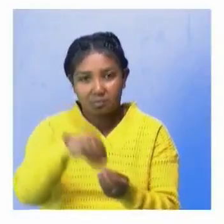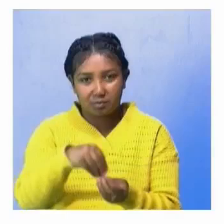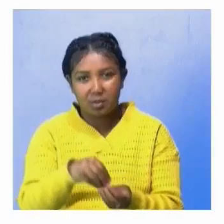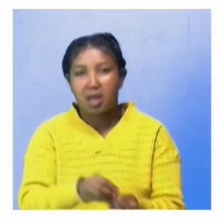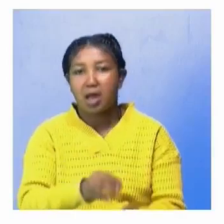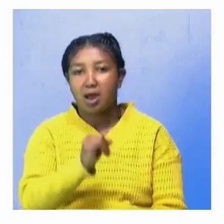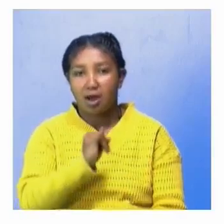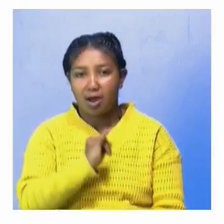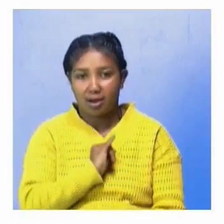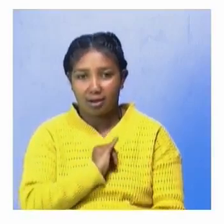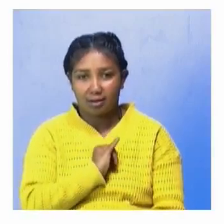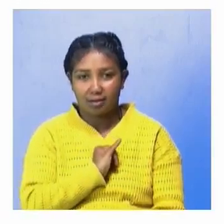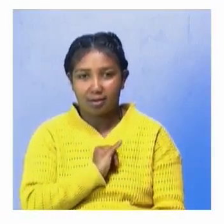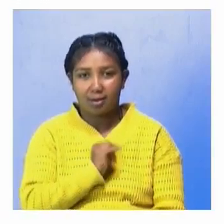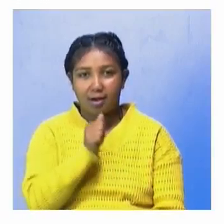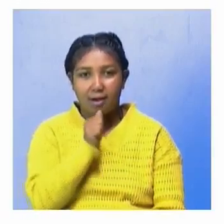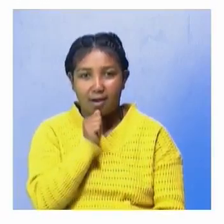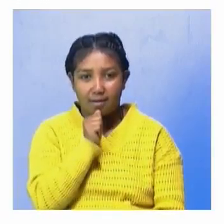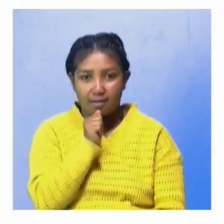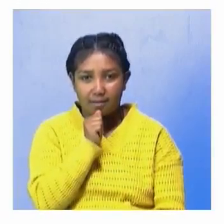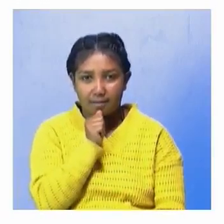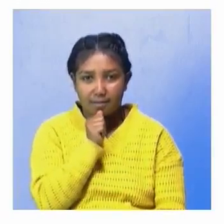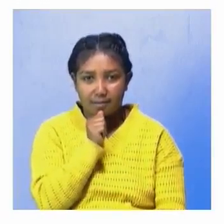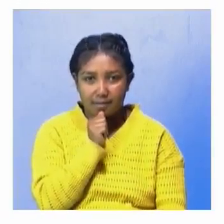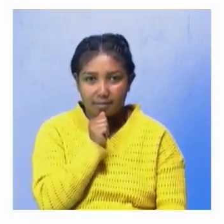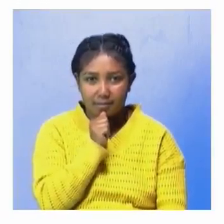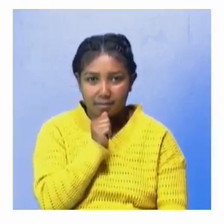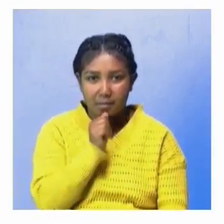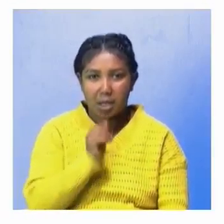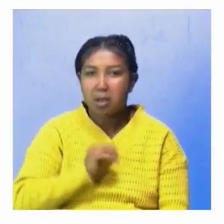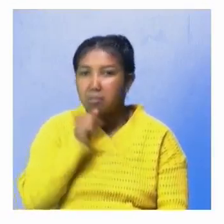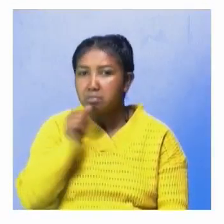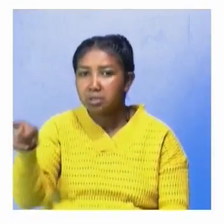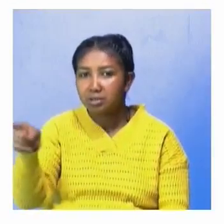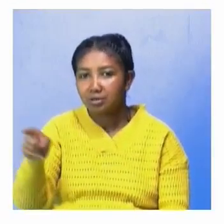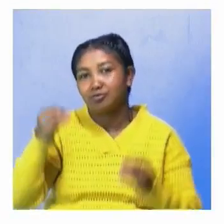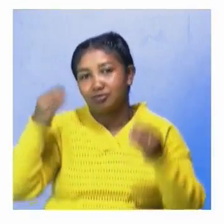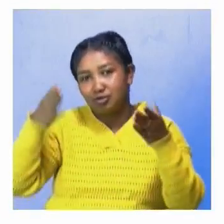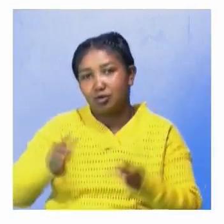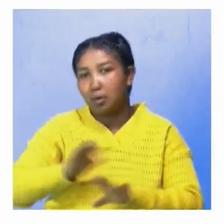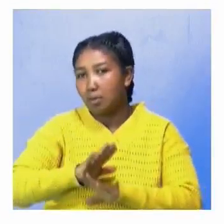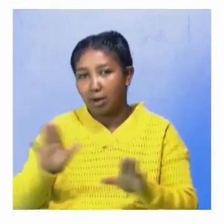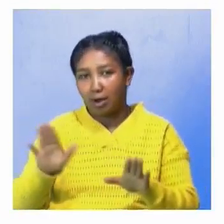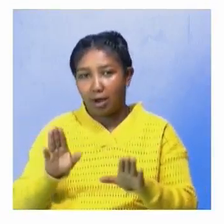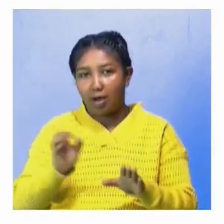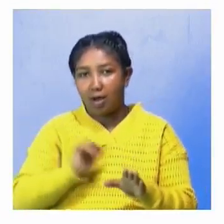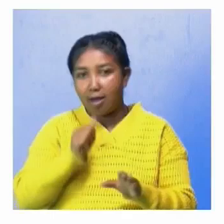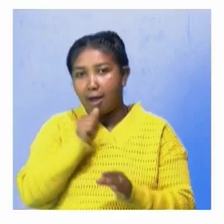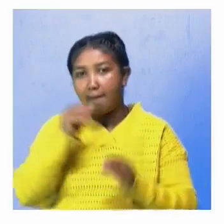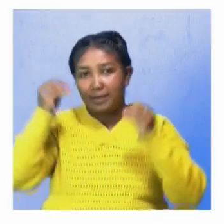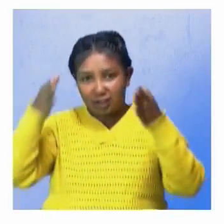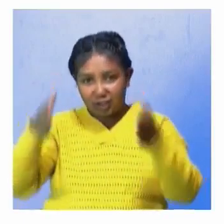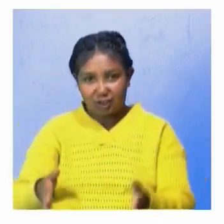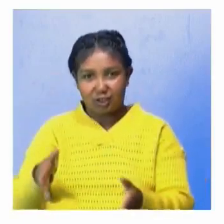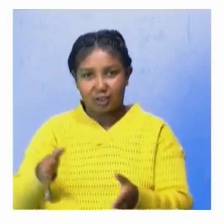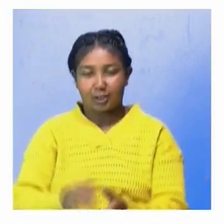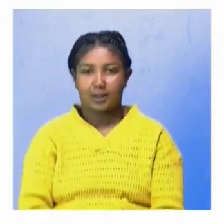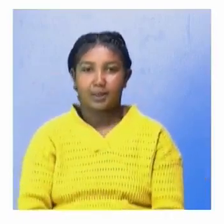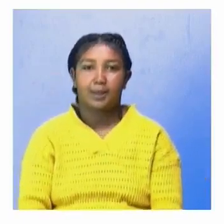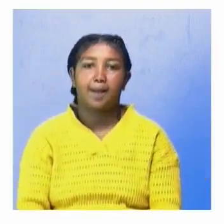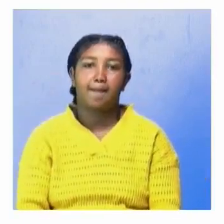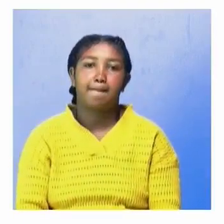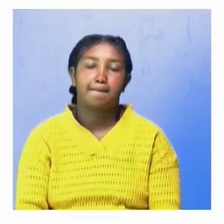I am, what am I? I'm a teacher. Bravo. I am a teacher.